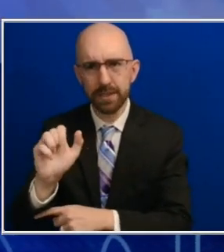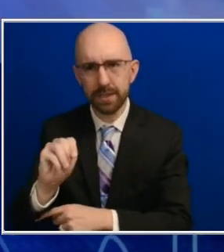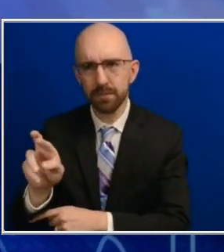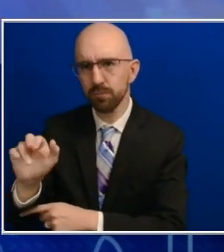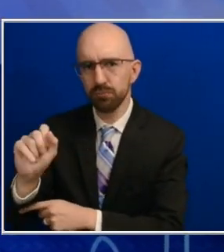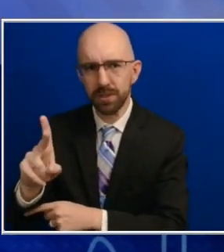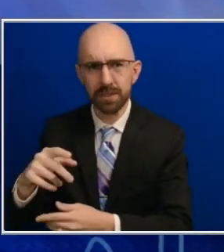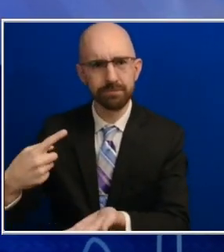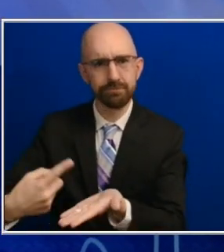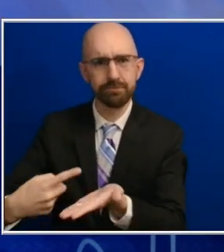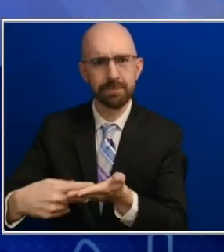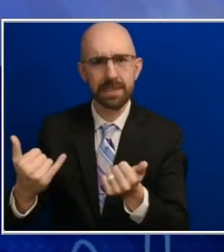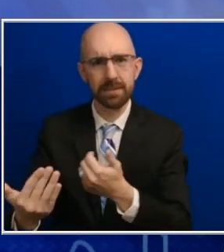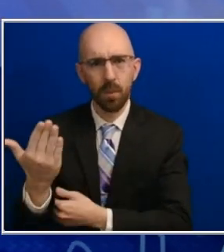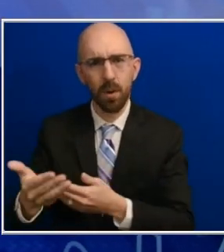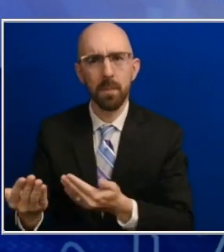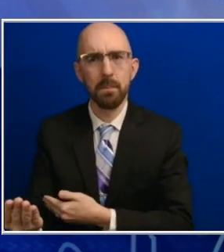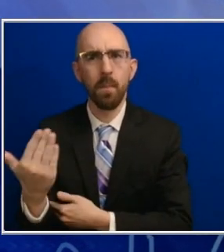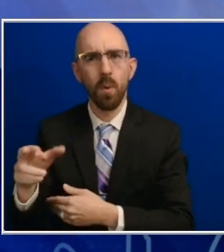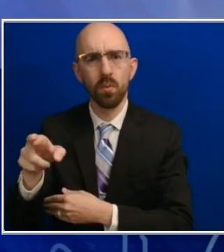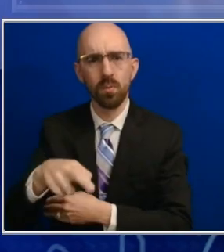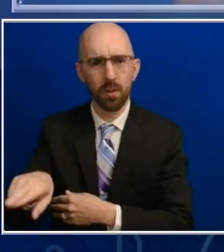let's go to today's morning rounds.